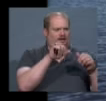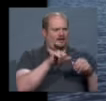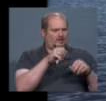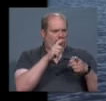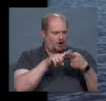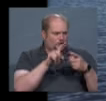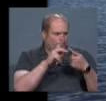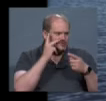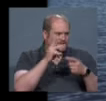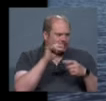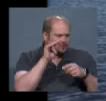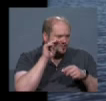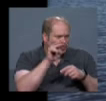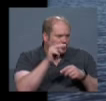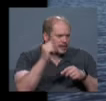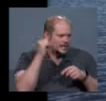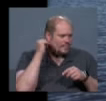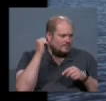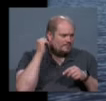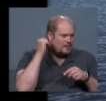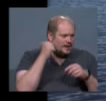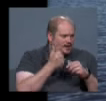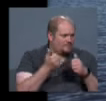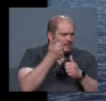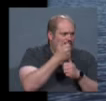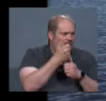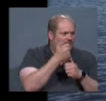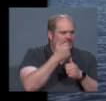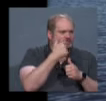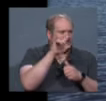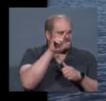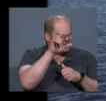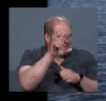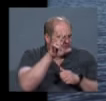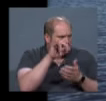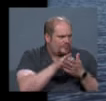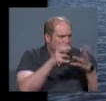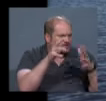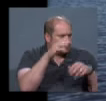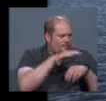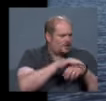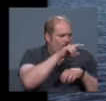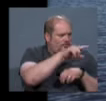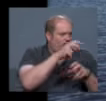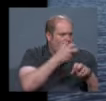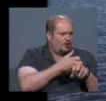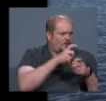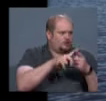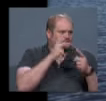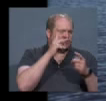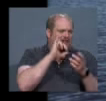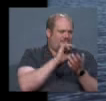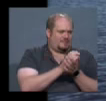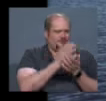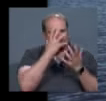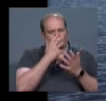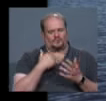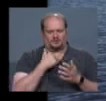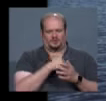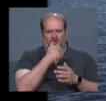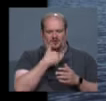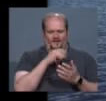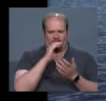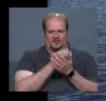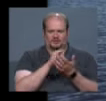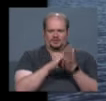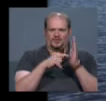hard to make out, but if you look right at the back of the ship, right above the stern door, it says Little Rock. It's already on there. Oh, okay. It's just hard to see in this picture. Unfortunately, we didn't have a picture